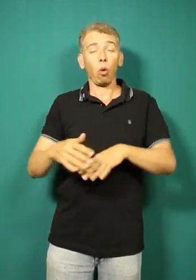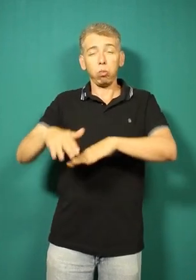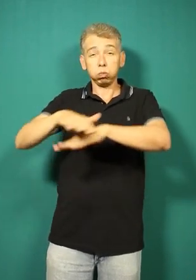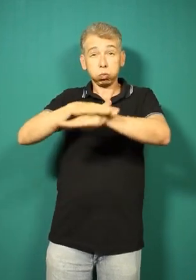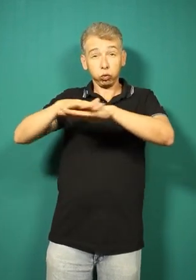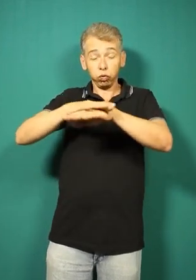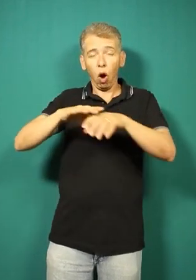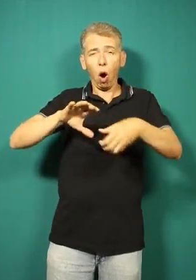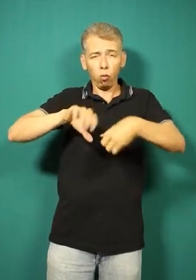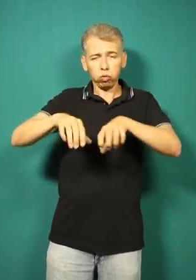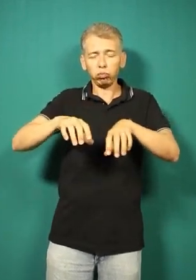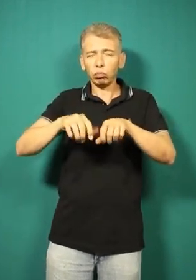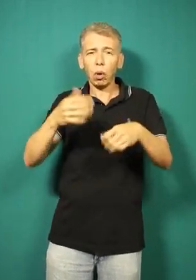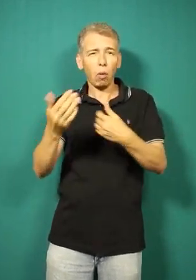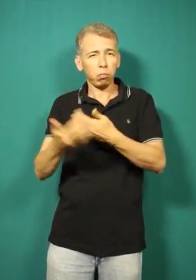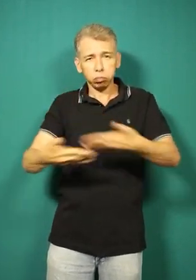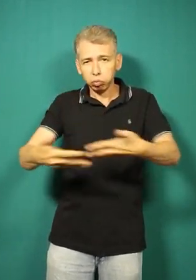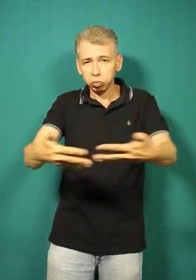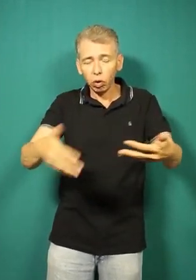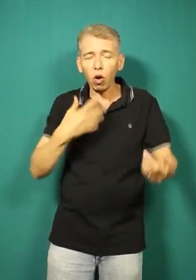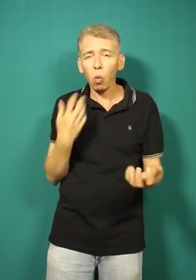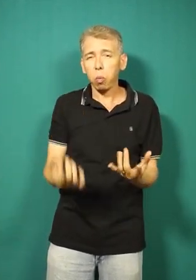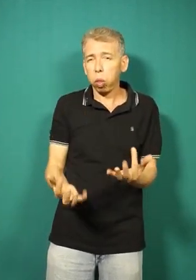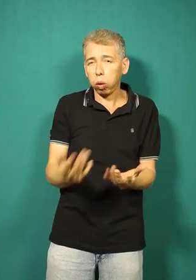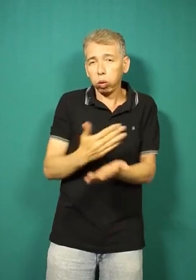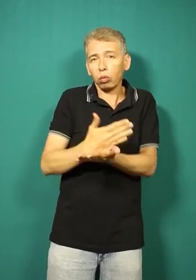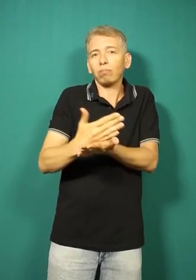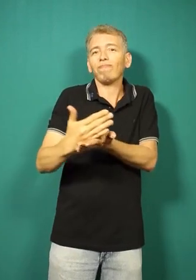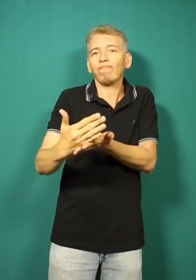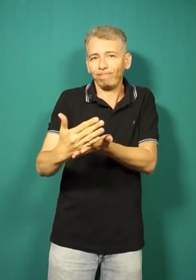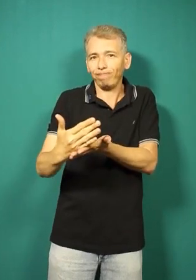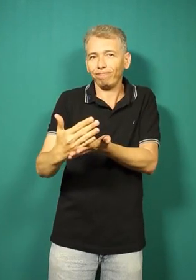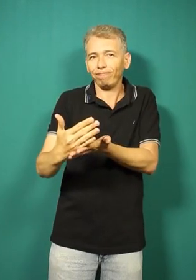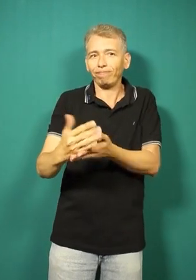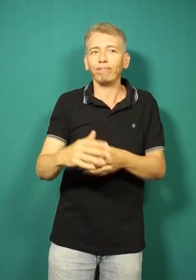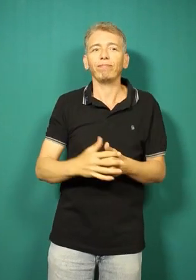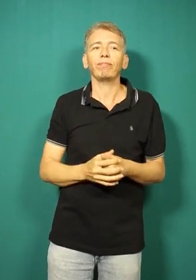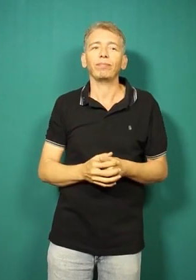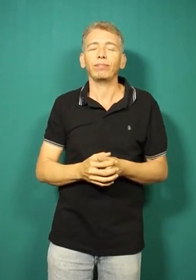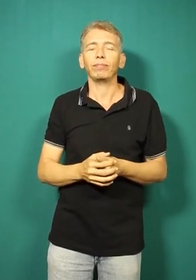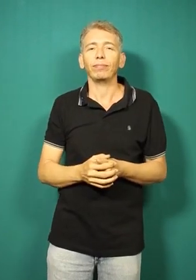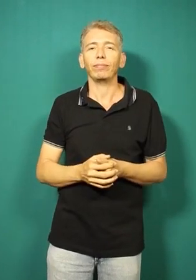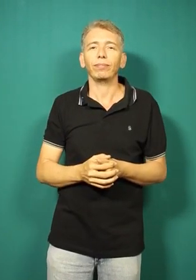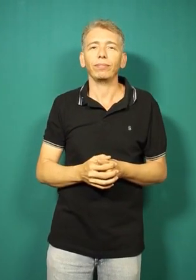Filled with the bundles, the tank is covered and steaming begins.